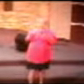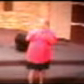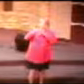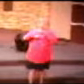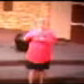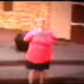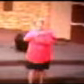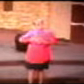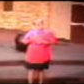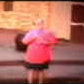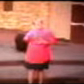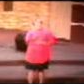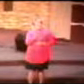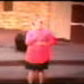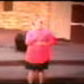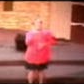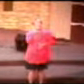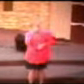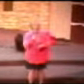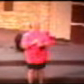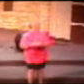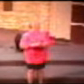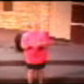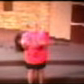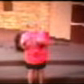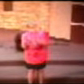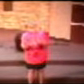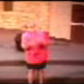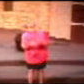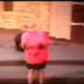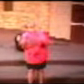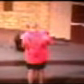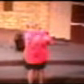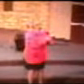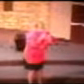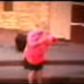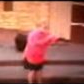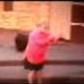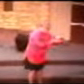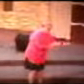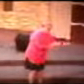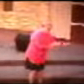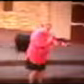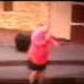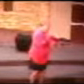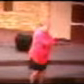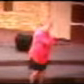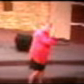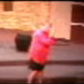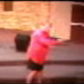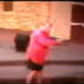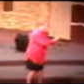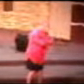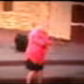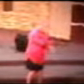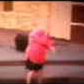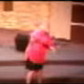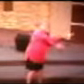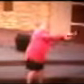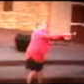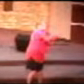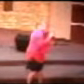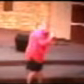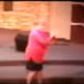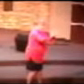On one occasion, while he was eating with them, he gave them this command: "Do not leave Jerusalem, but wait